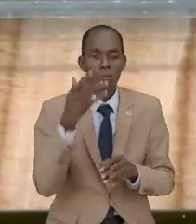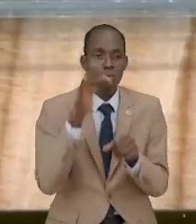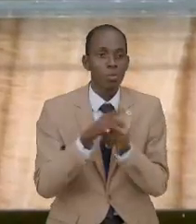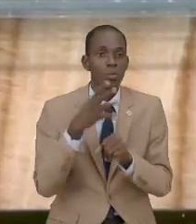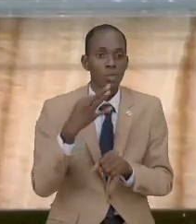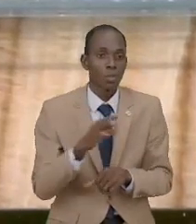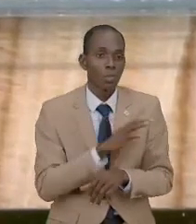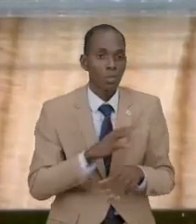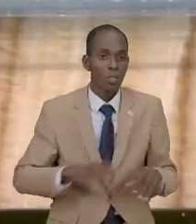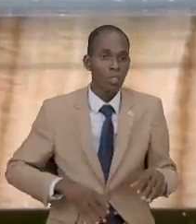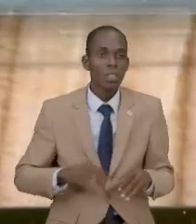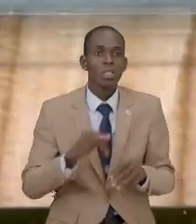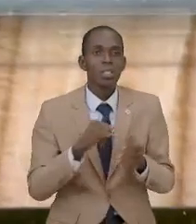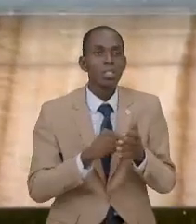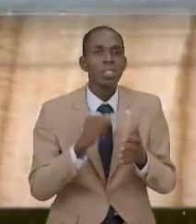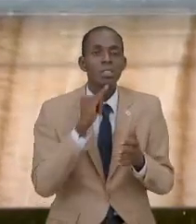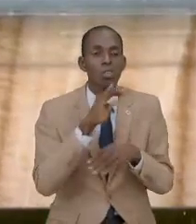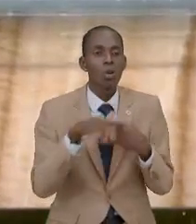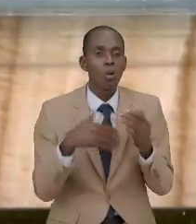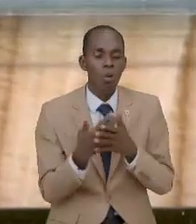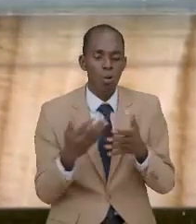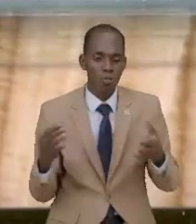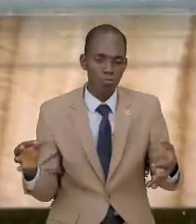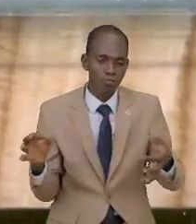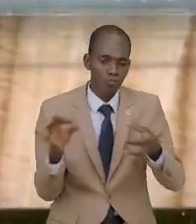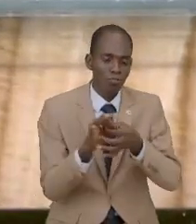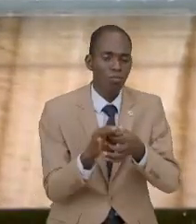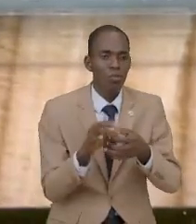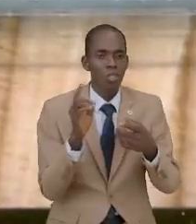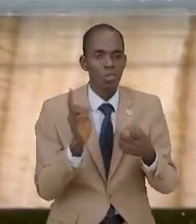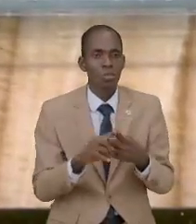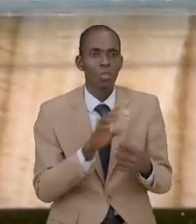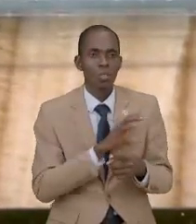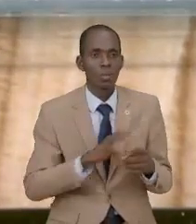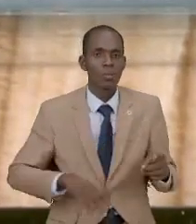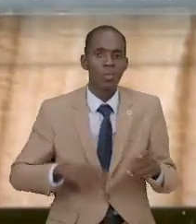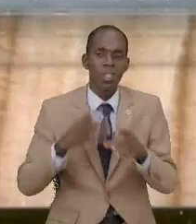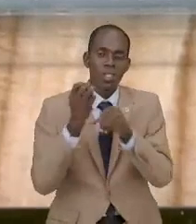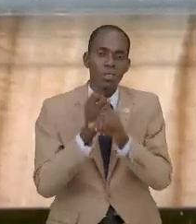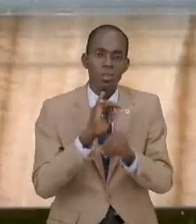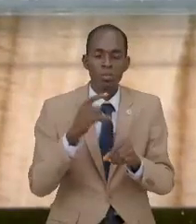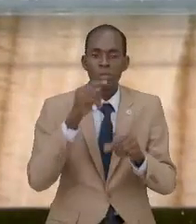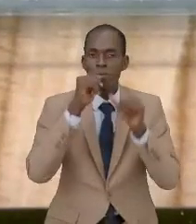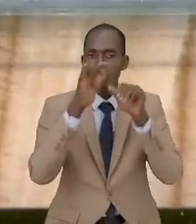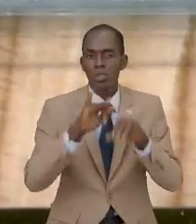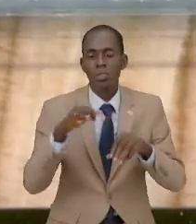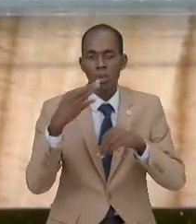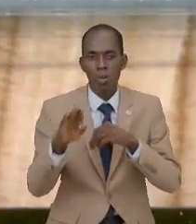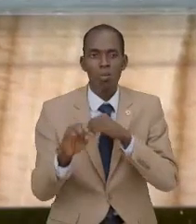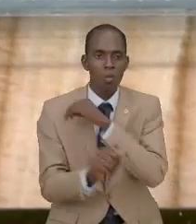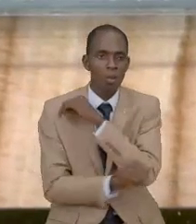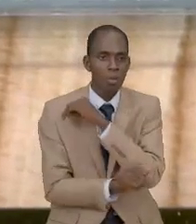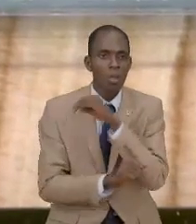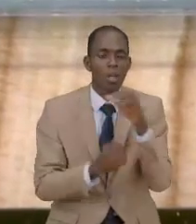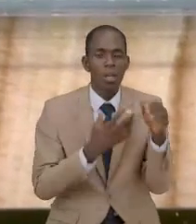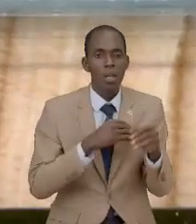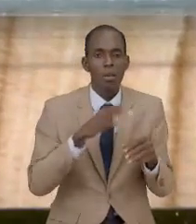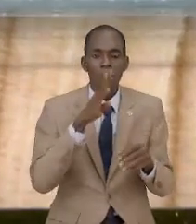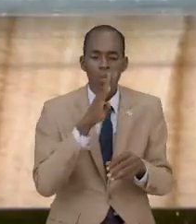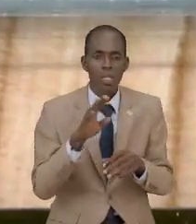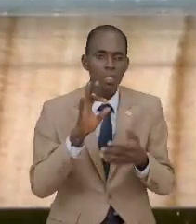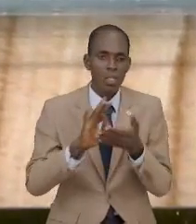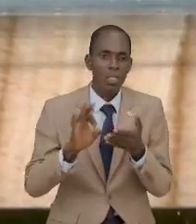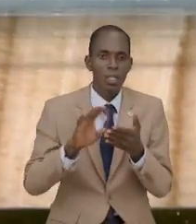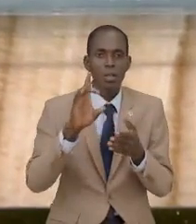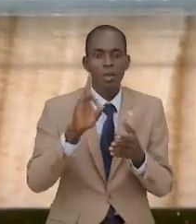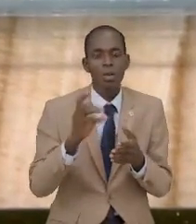Christ. Receiving the blessings of Abraham and being counted a member of the